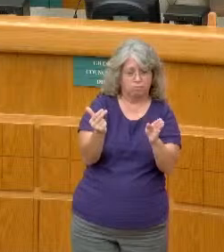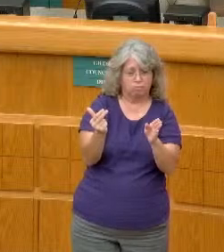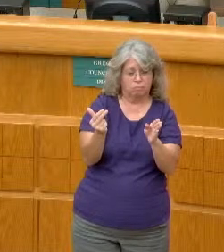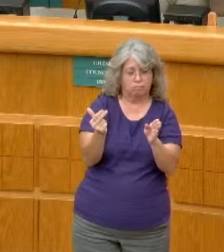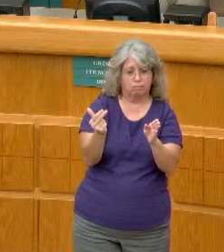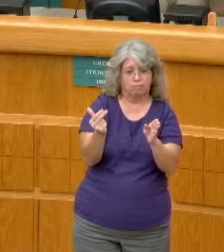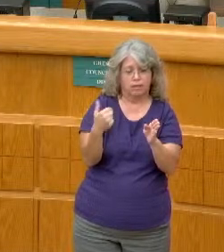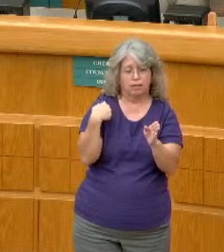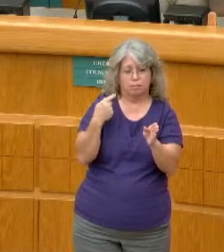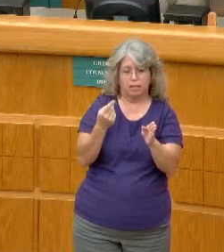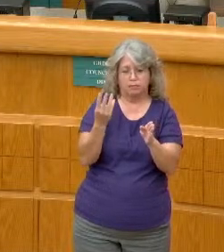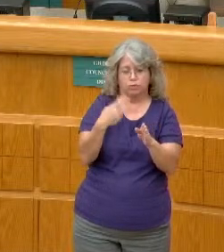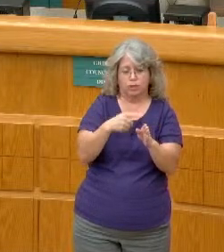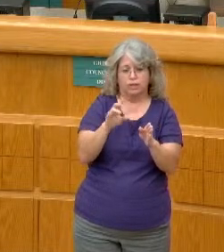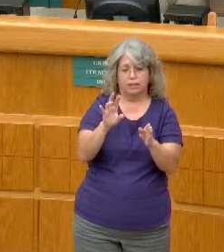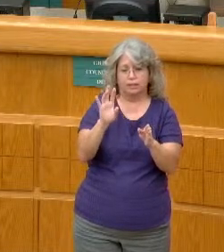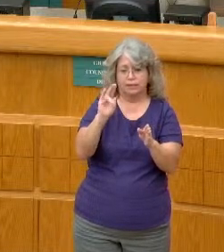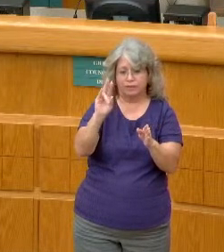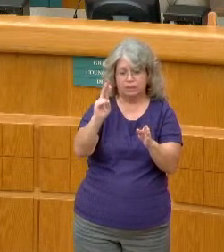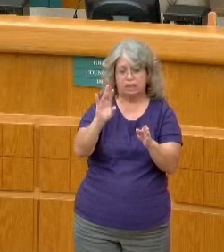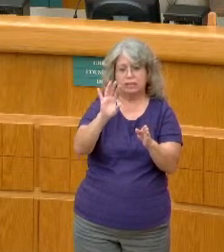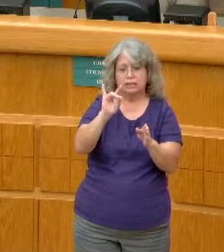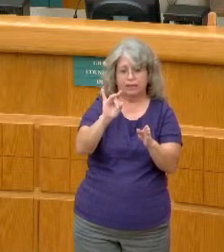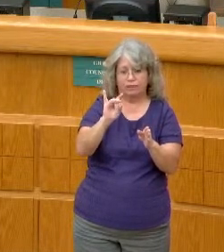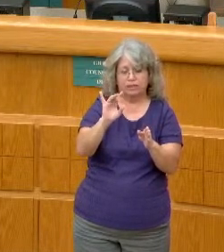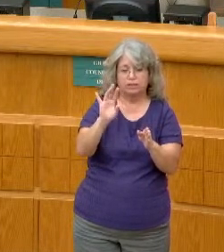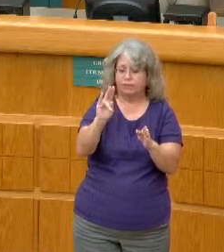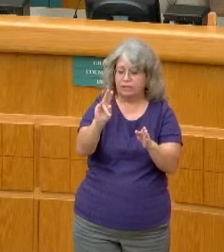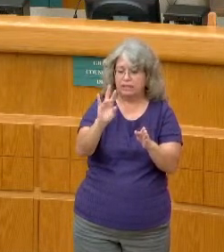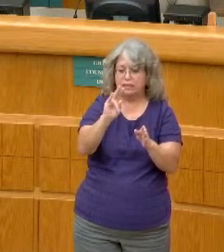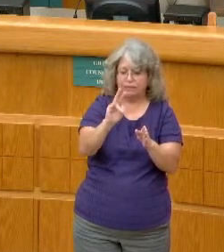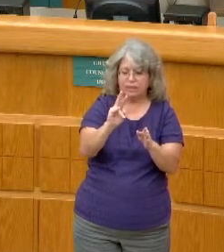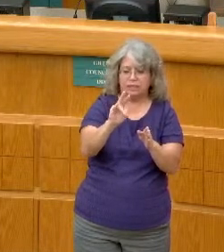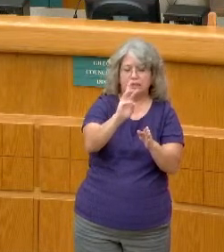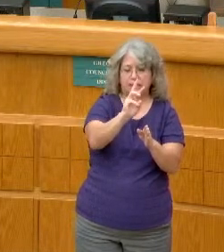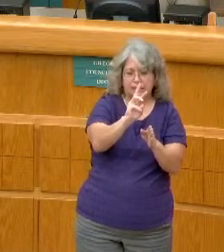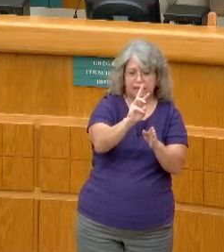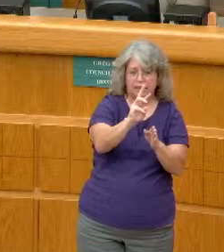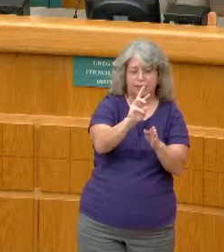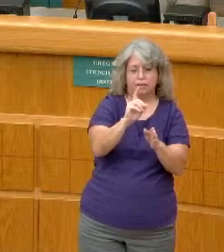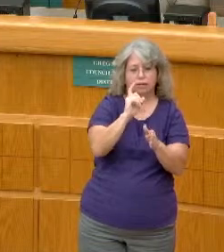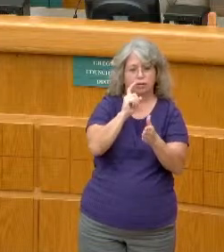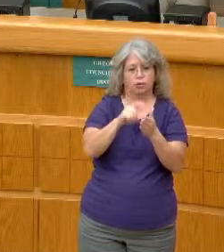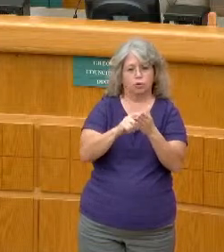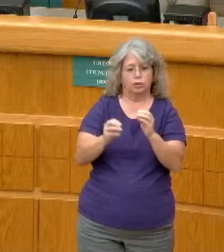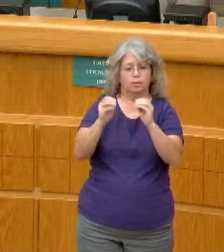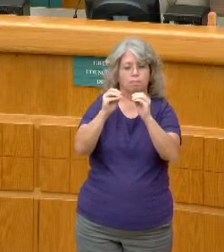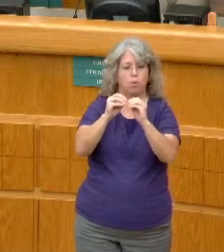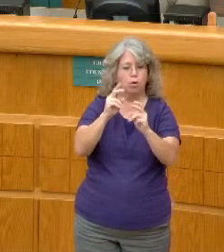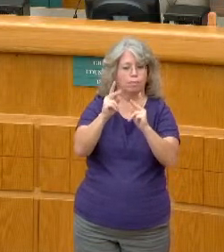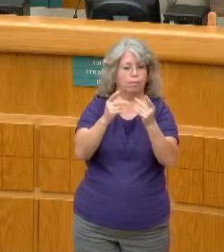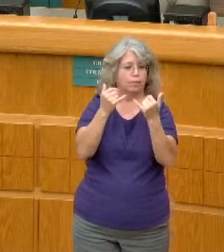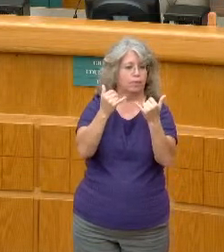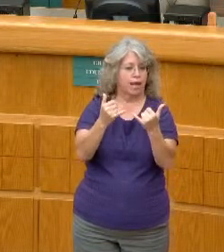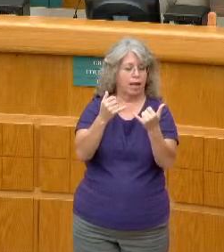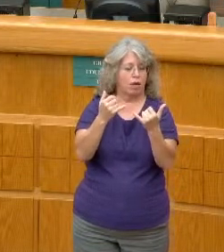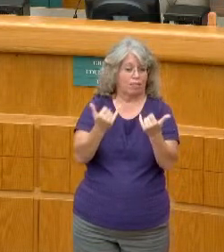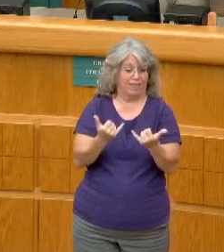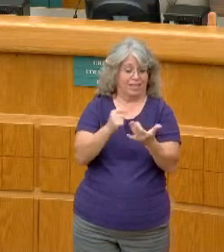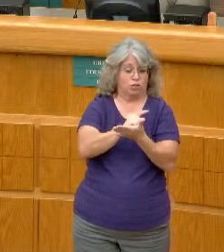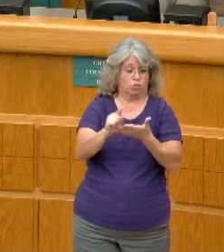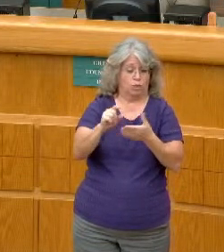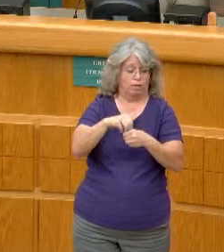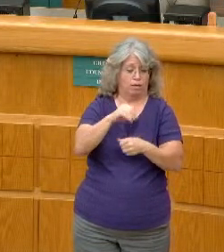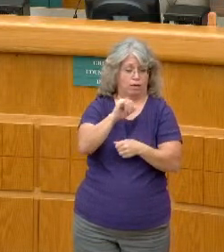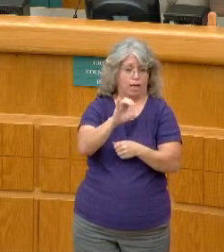13. If you look at this past week, the last 4 days, 17, 17, 17, 16. So you can see that